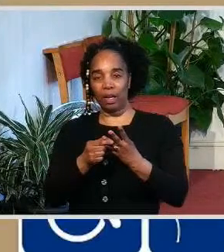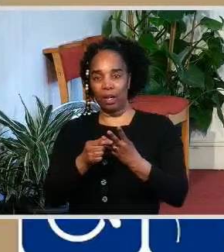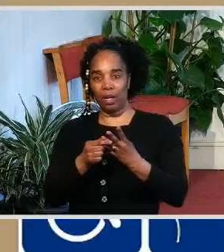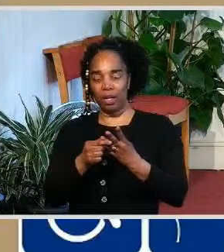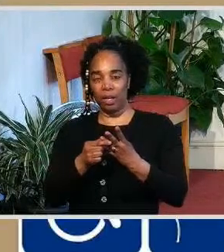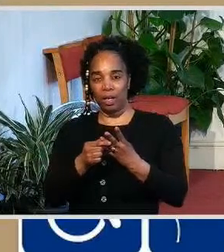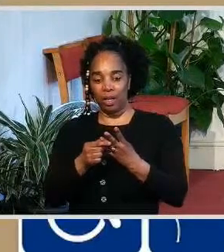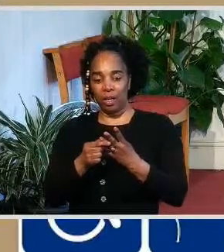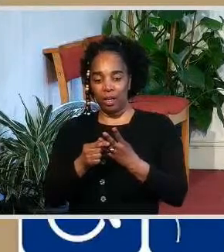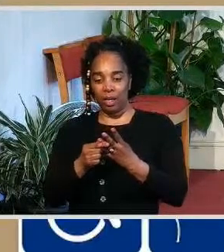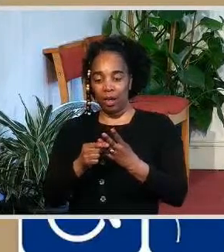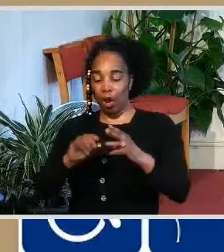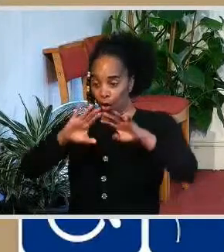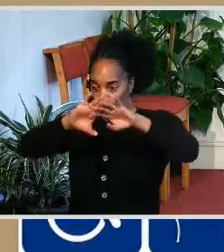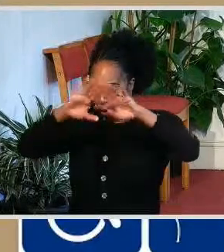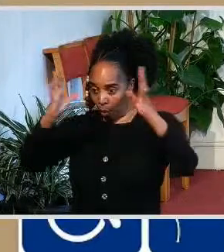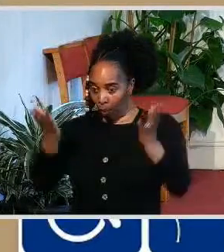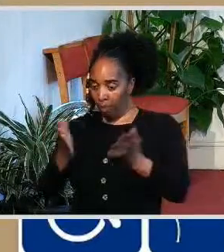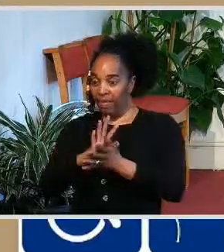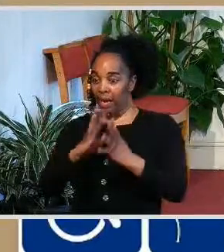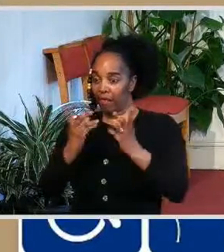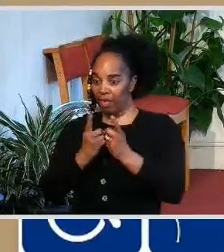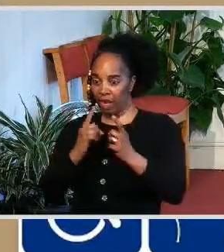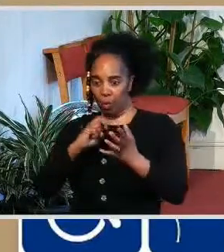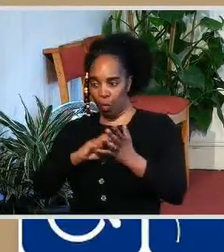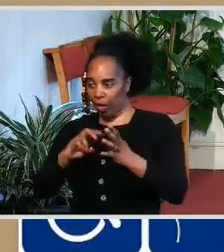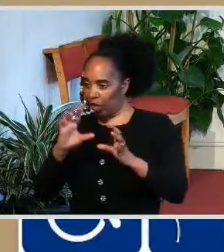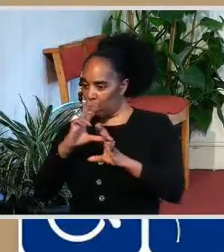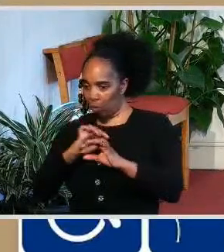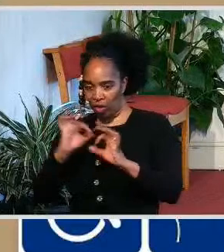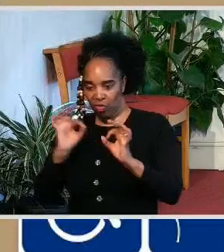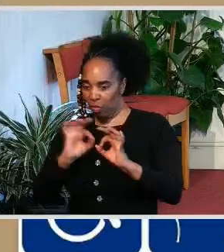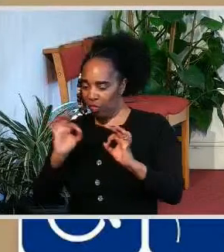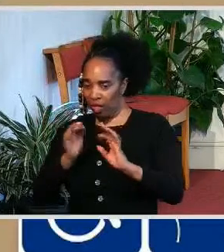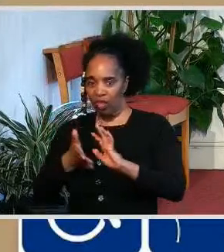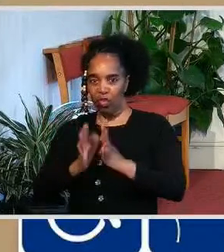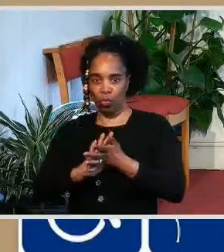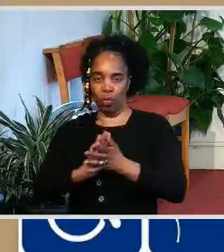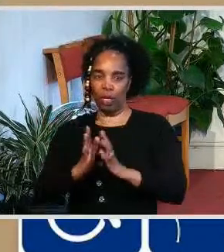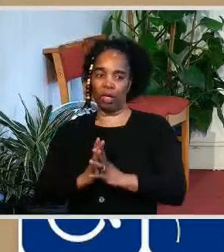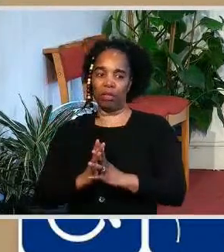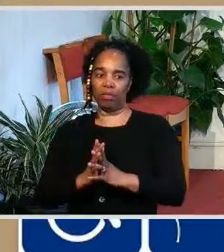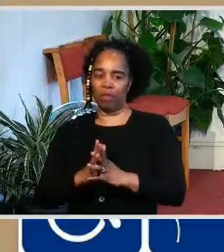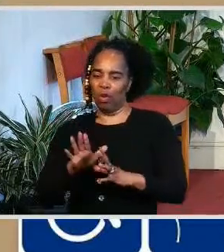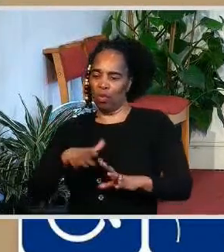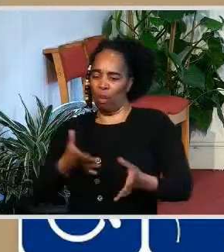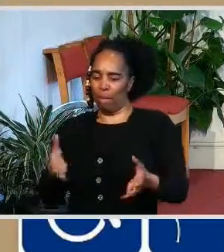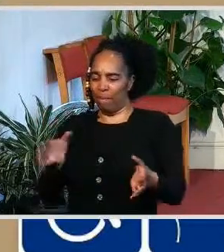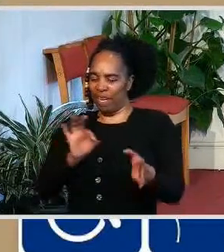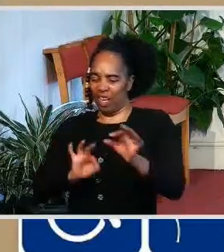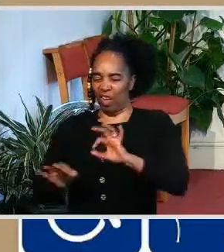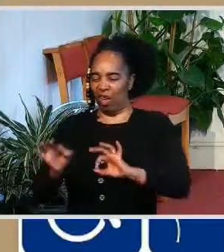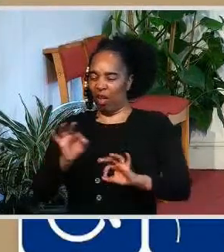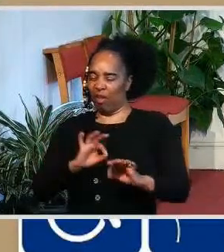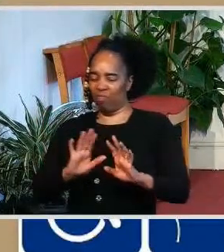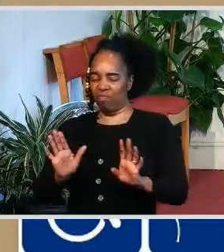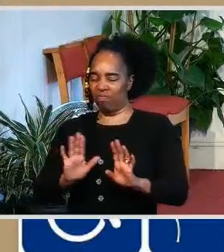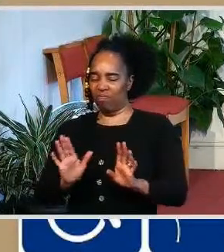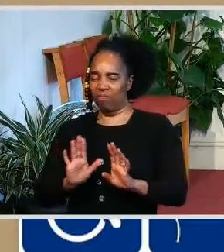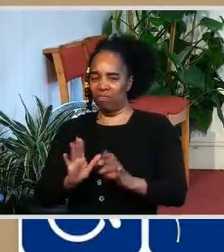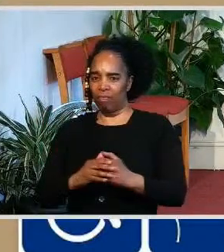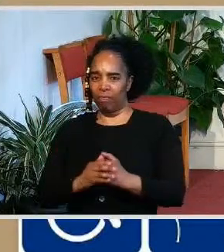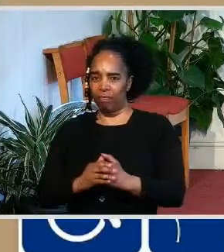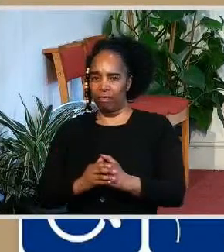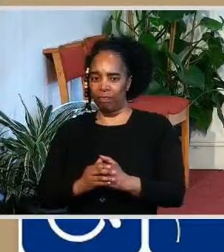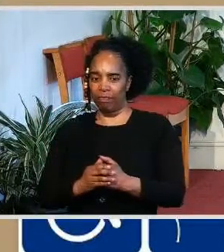we're going to finish off with something called global developmental delay. We're not going to be doing medical about it. I'm just going to be looking more